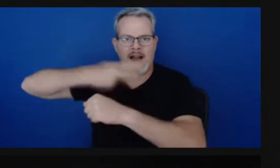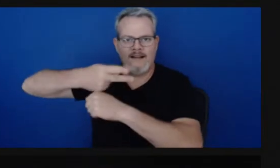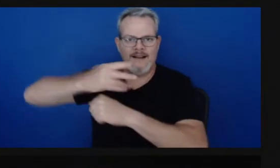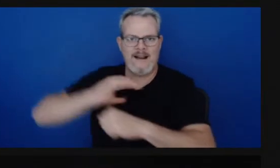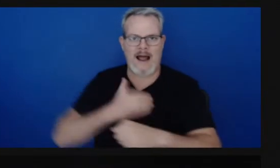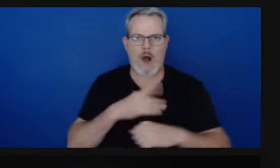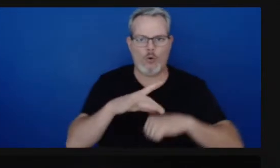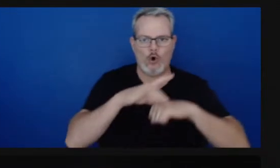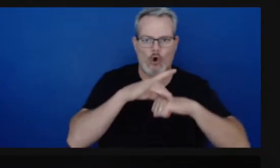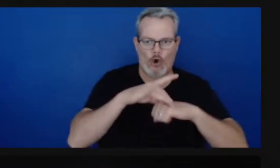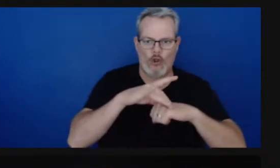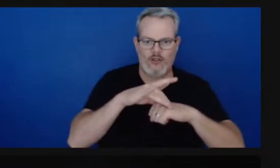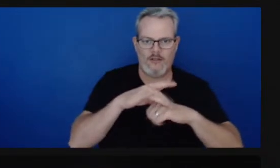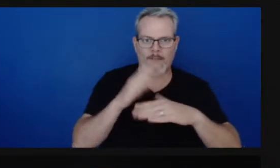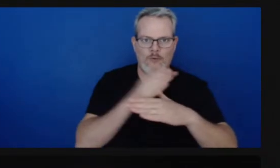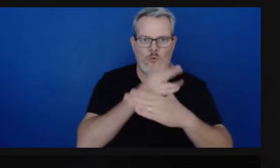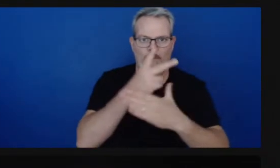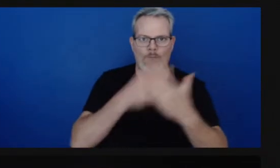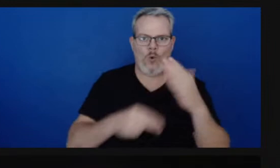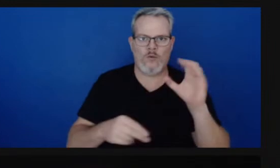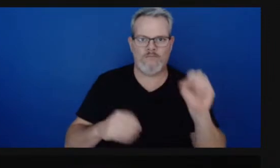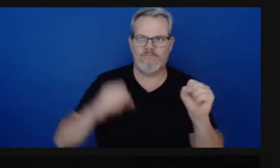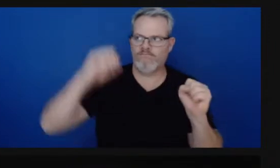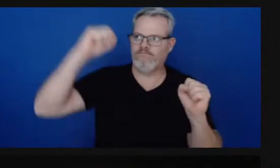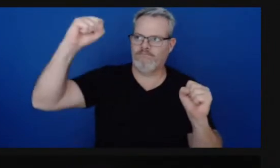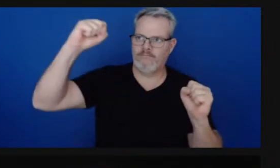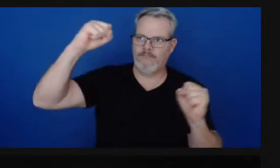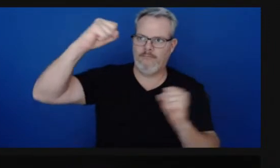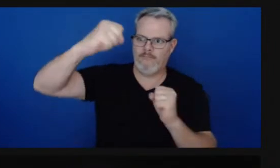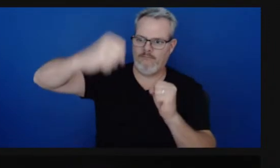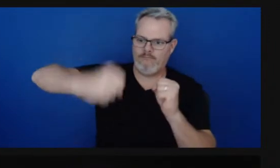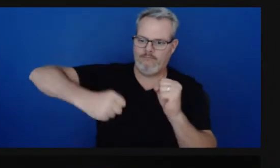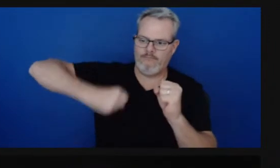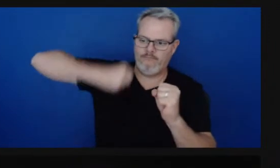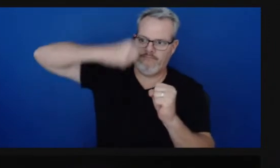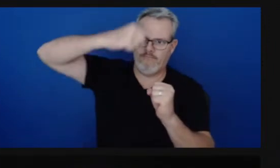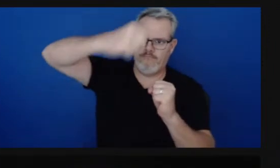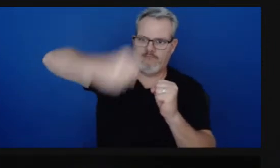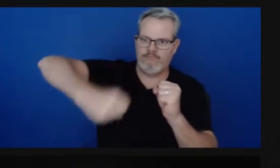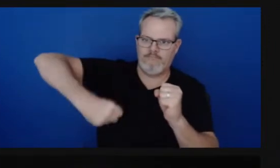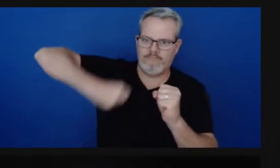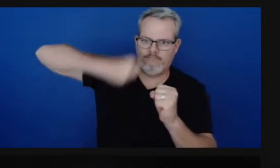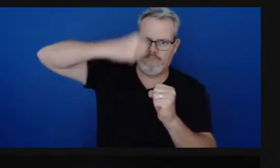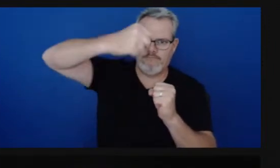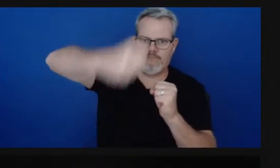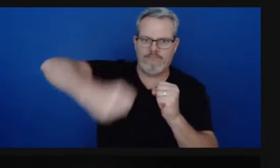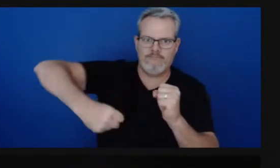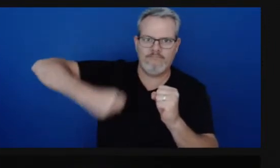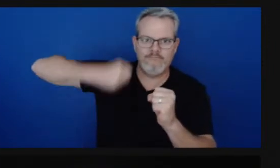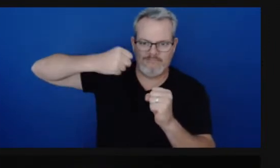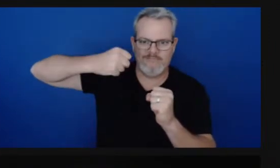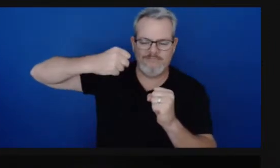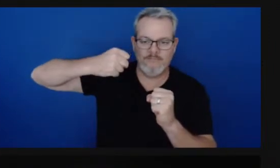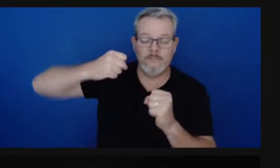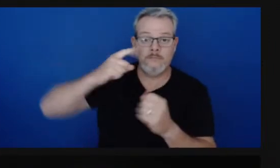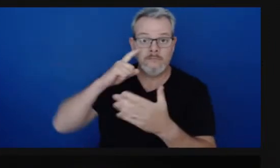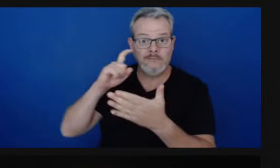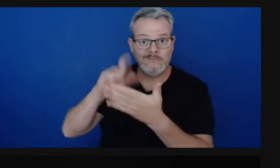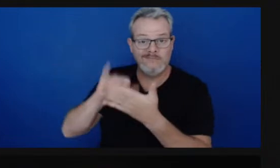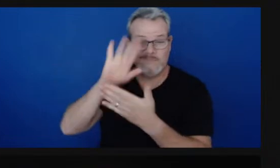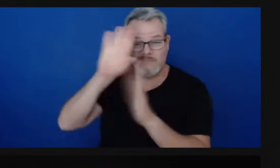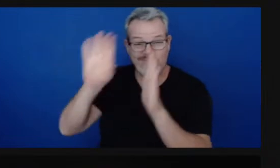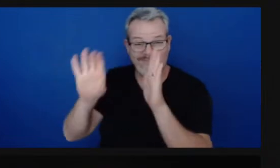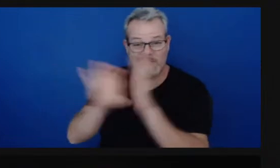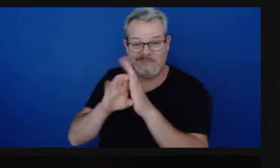Proto-Earth and Theia. And the video you saw with the blob